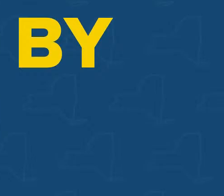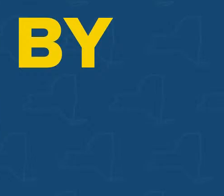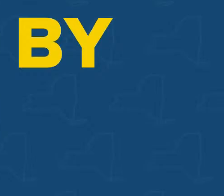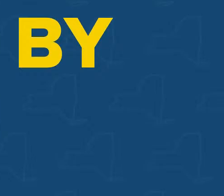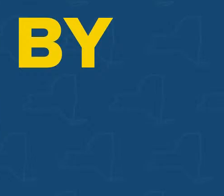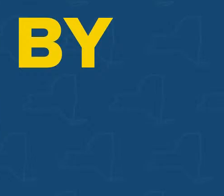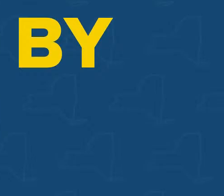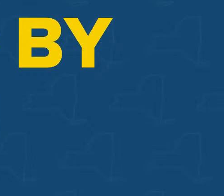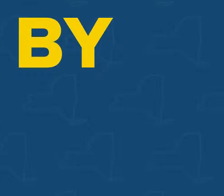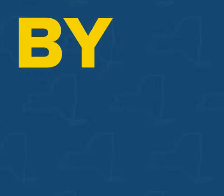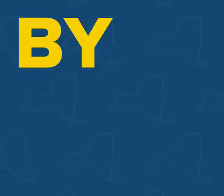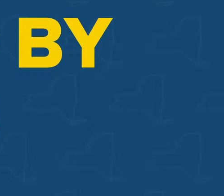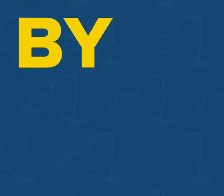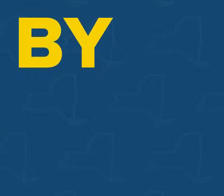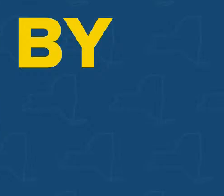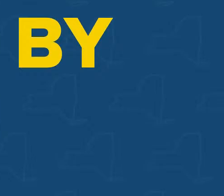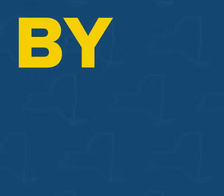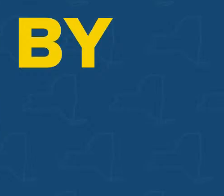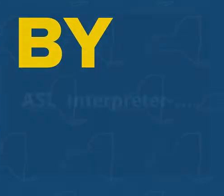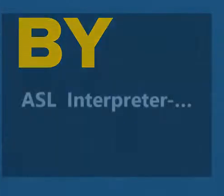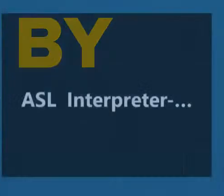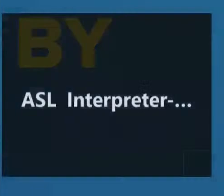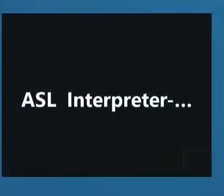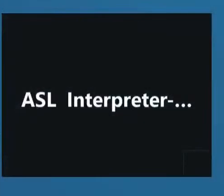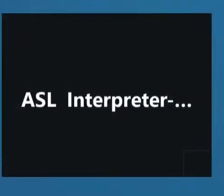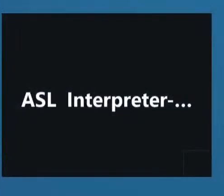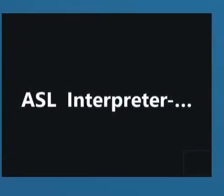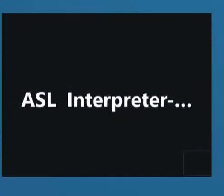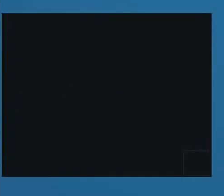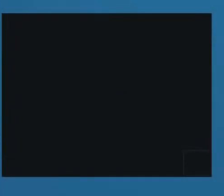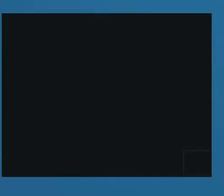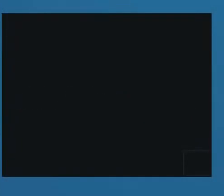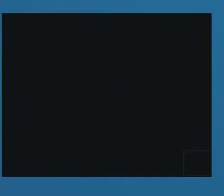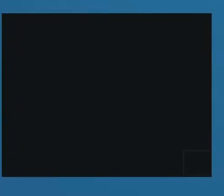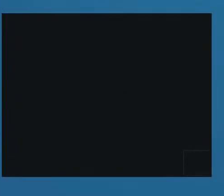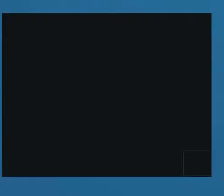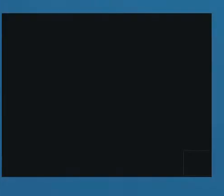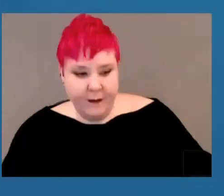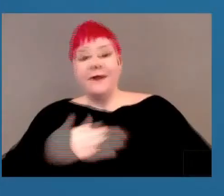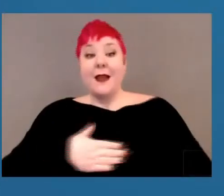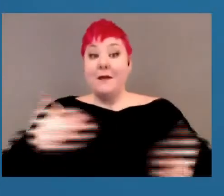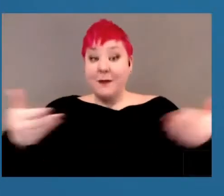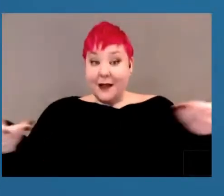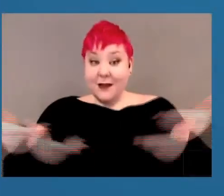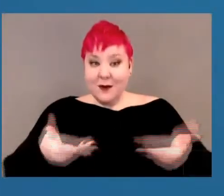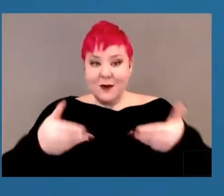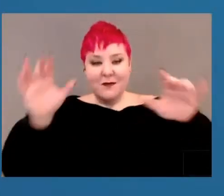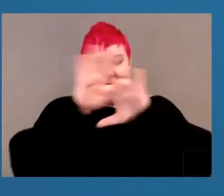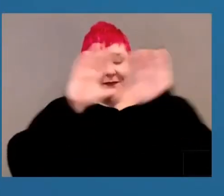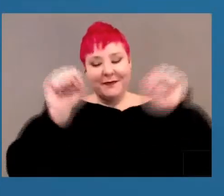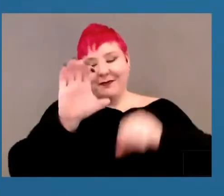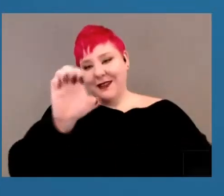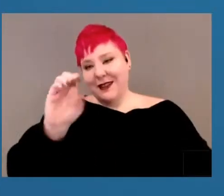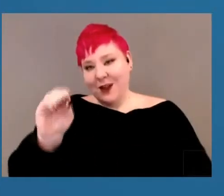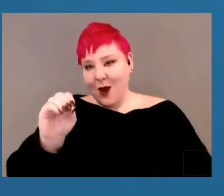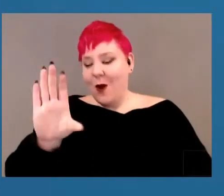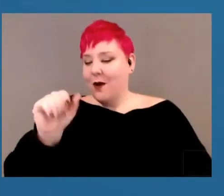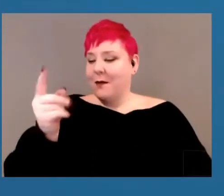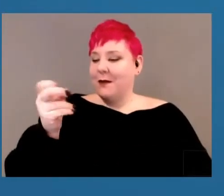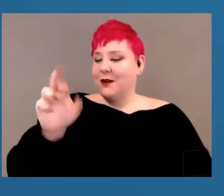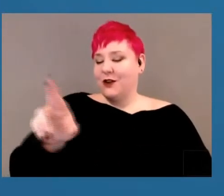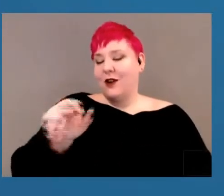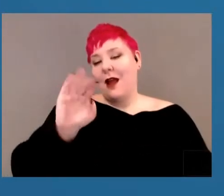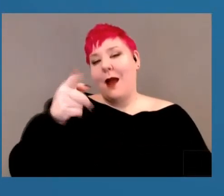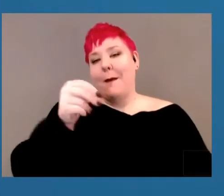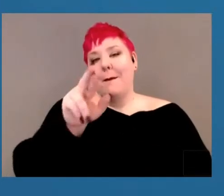Good morning, distinguished guests. Please welcome the President, CEO, and Commissioner of Empire State